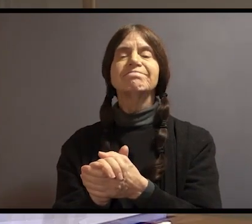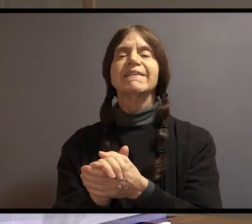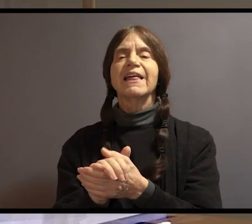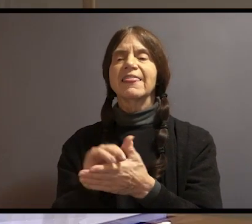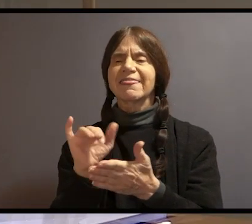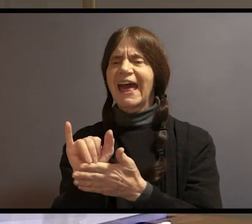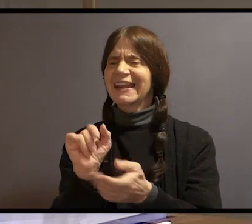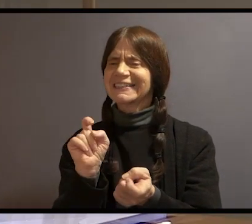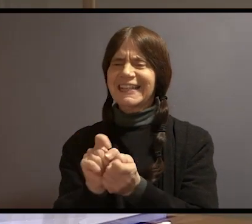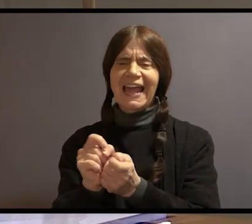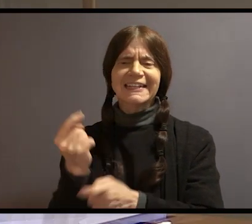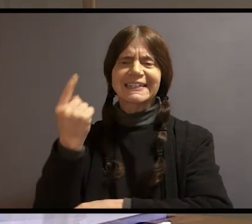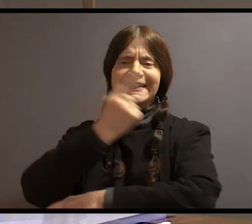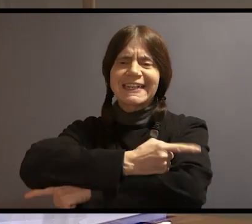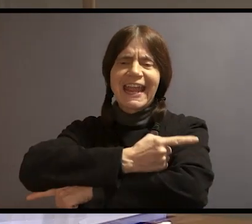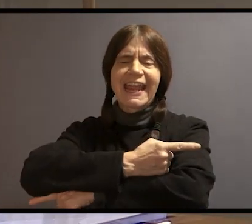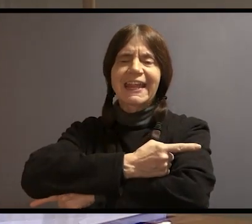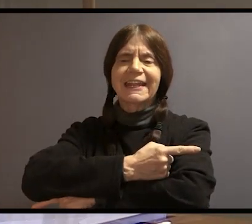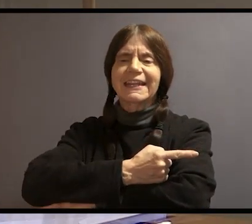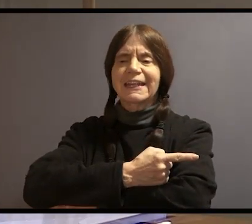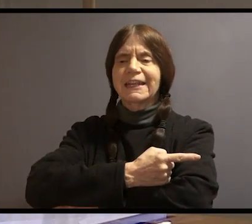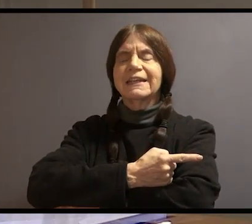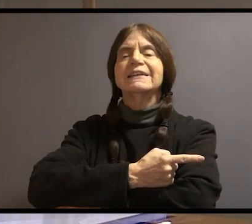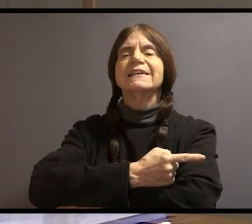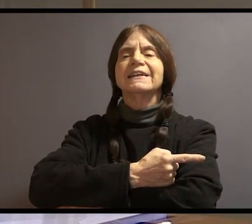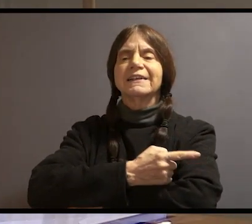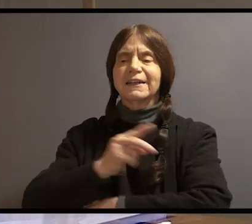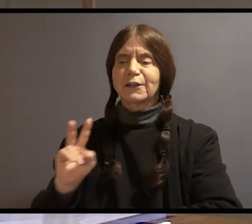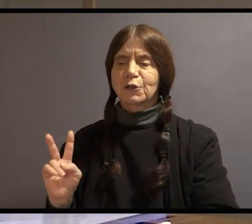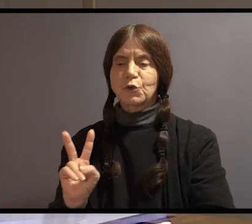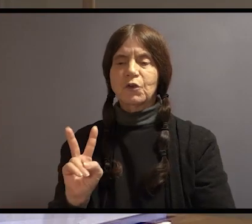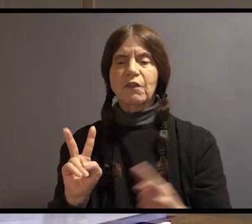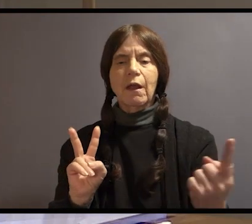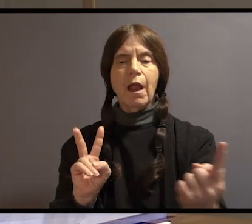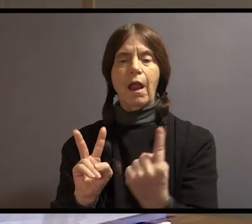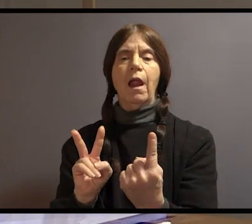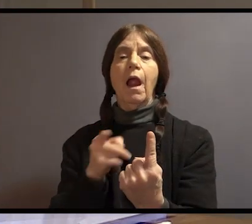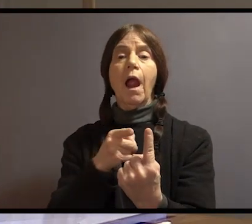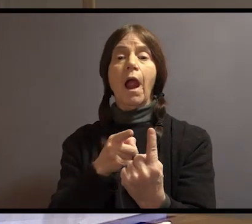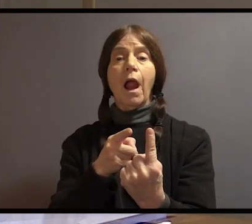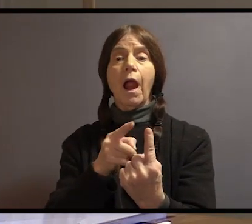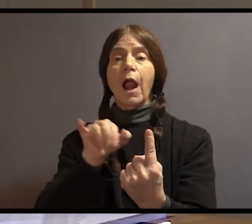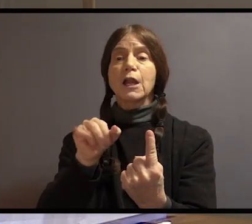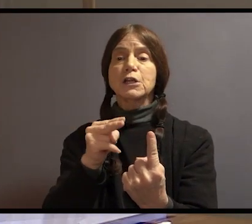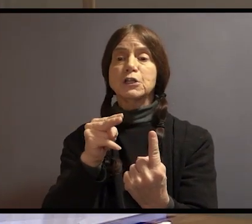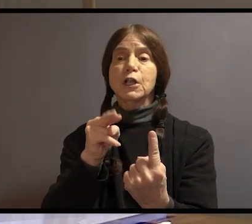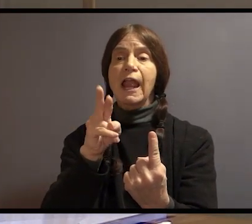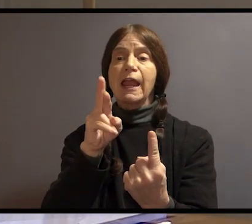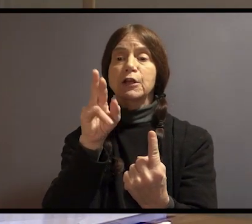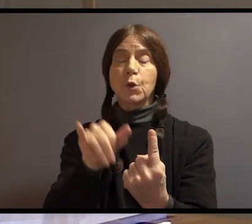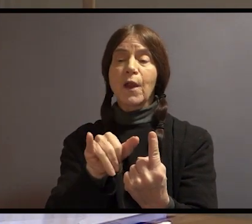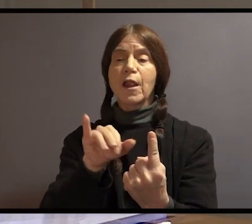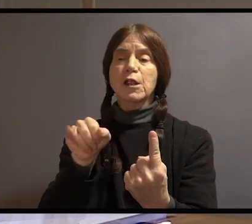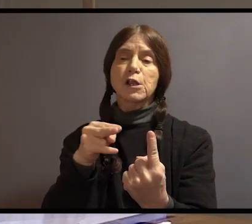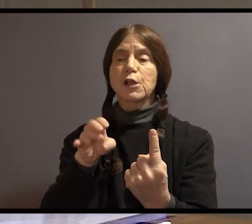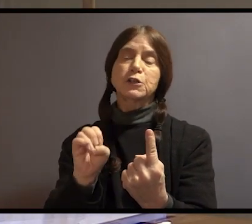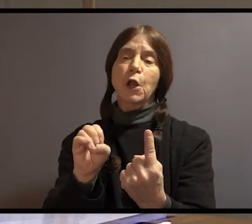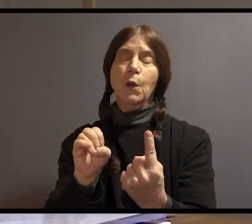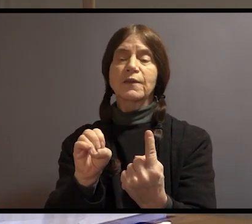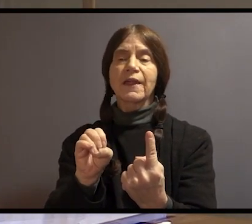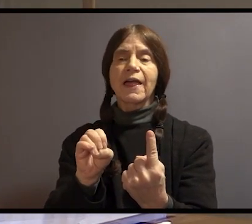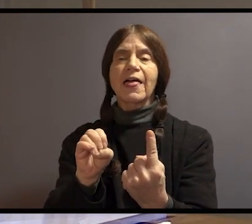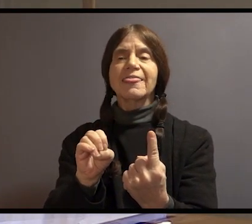very day, him and his bride run into January Jones, the model and movie